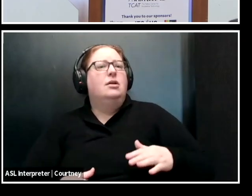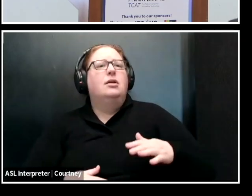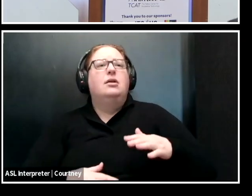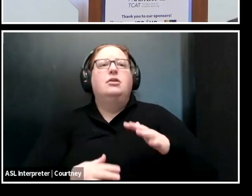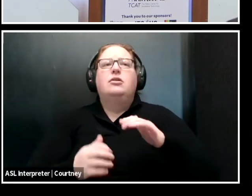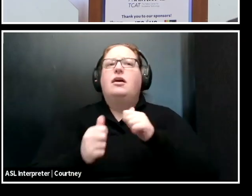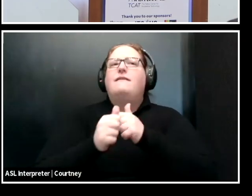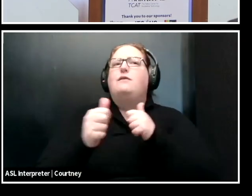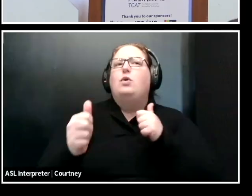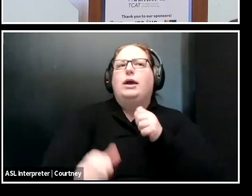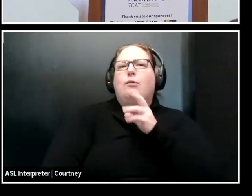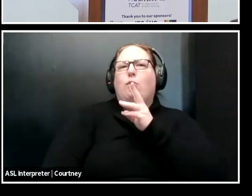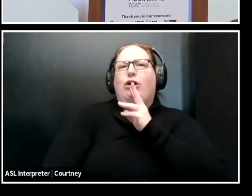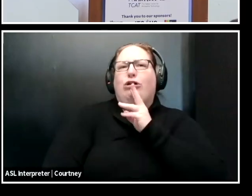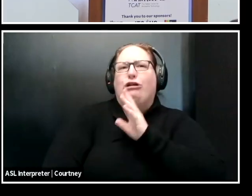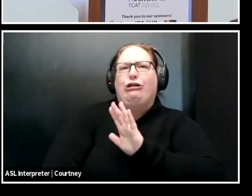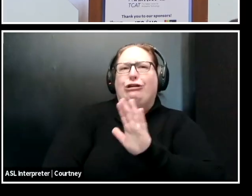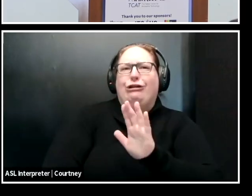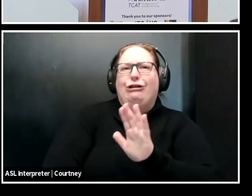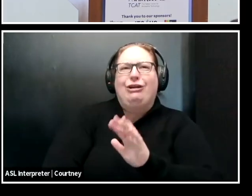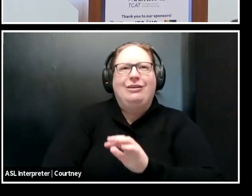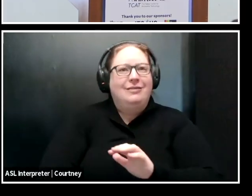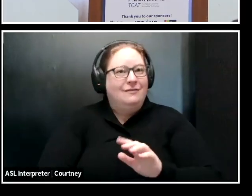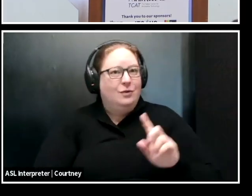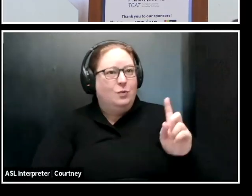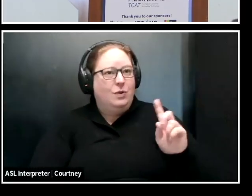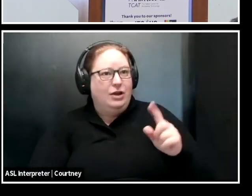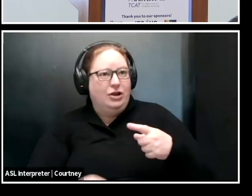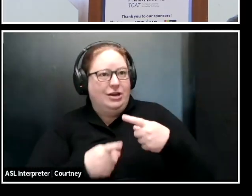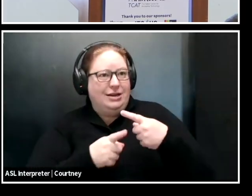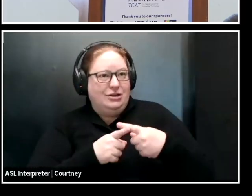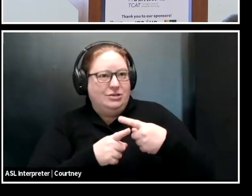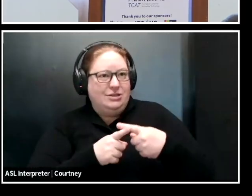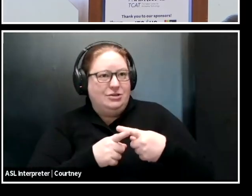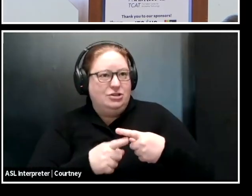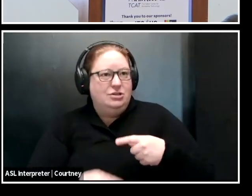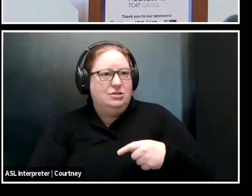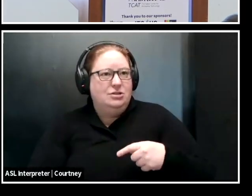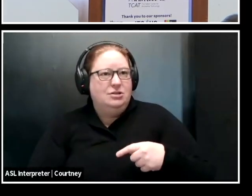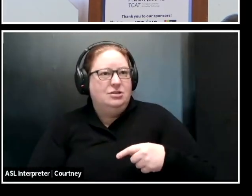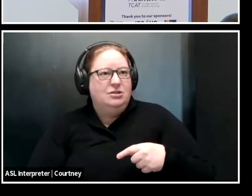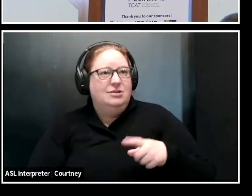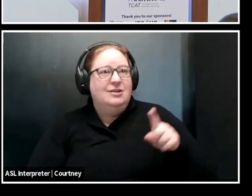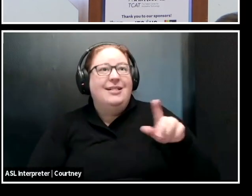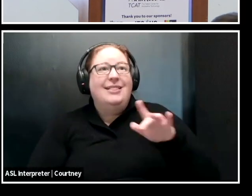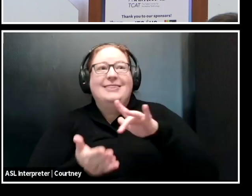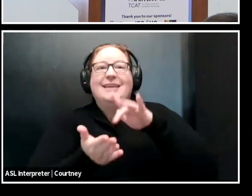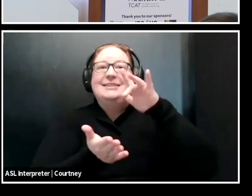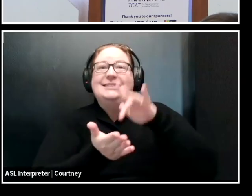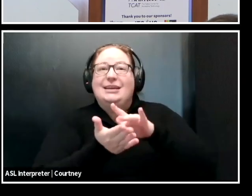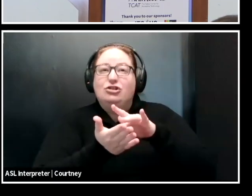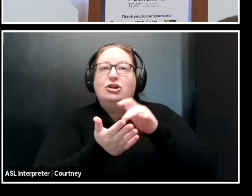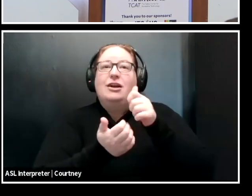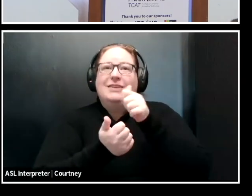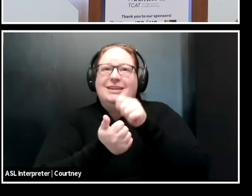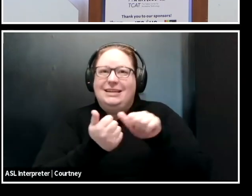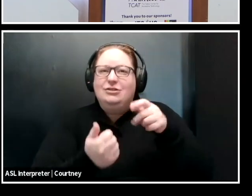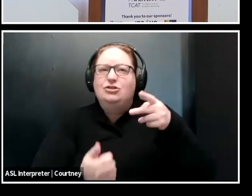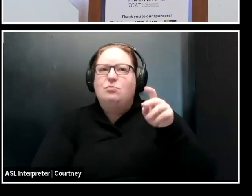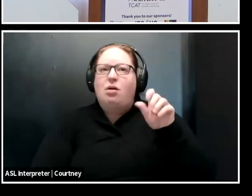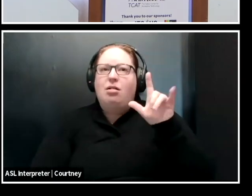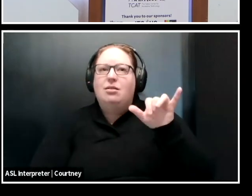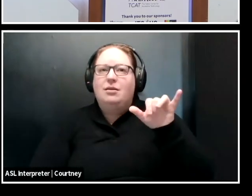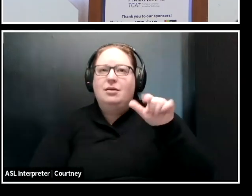Where an intersection exists. So the centroid of every one of these polygons is centered on